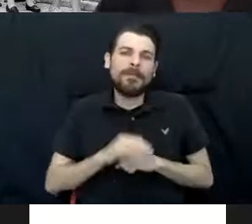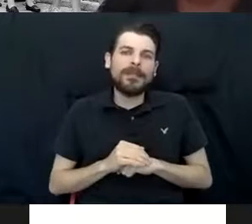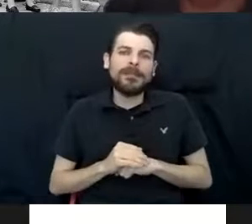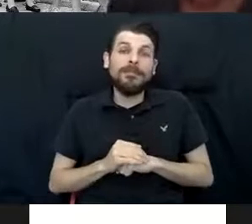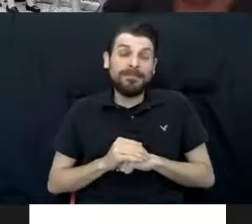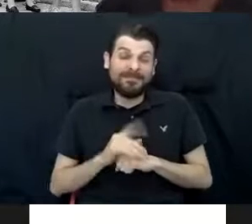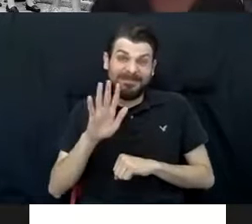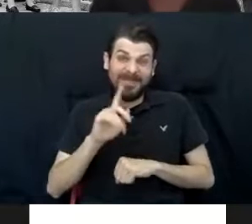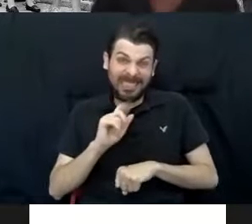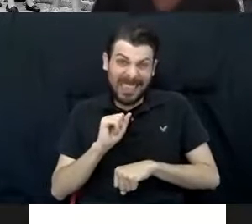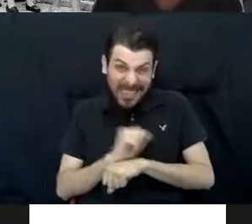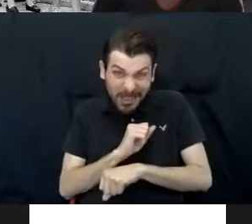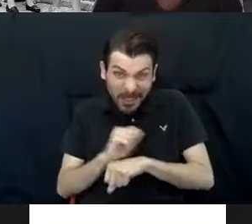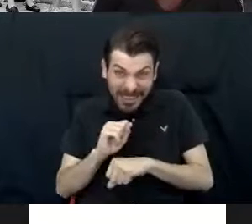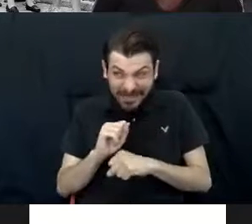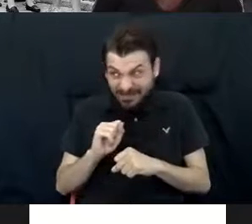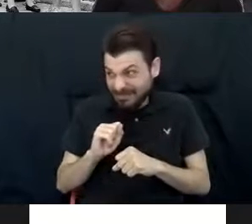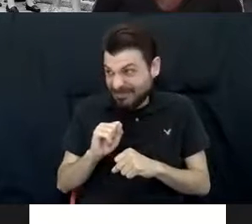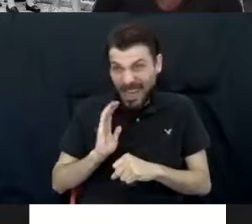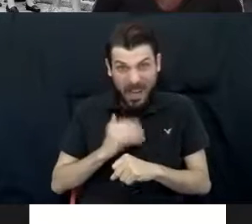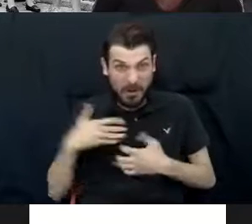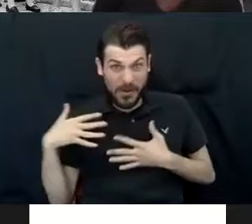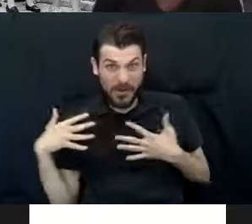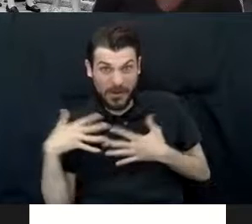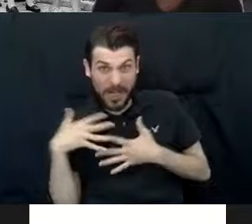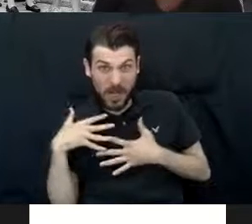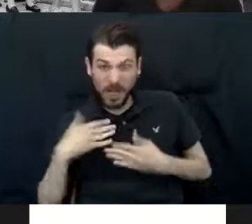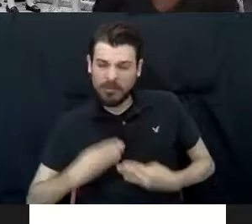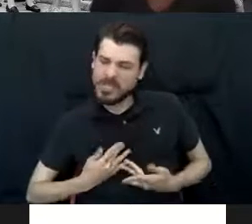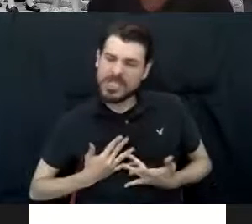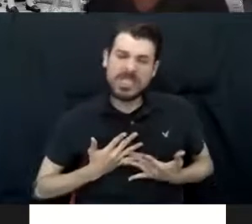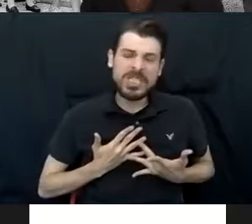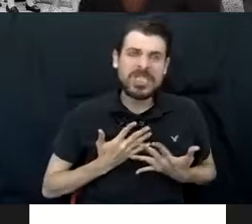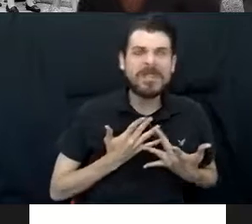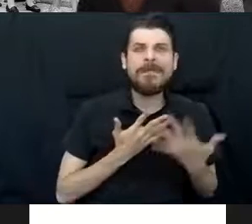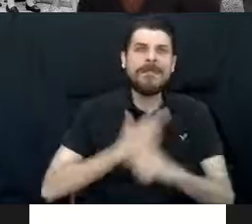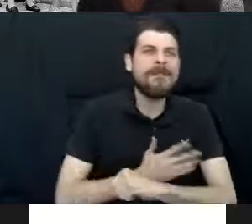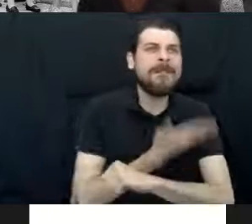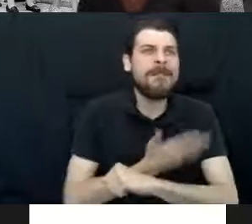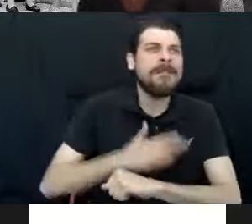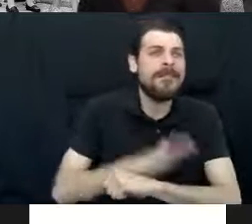literally transformed our very real fear into inspiration and action.